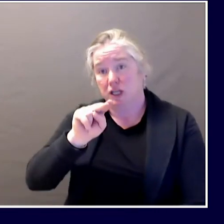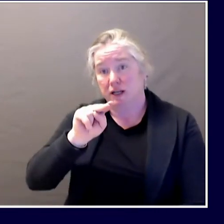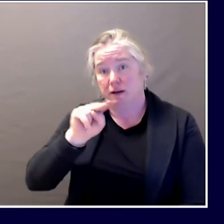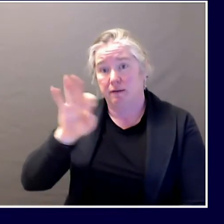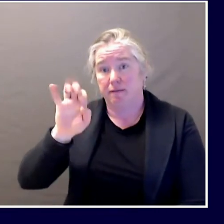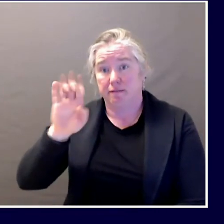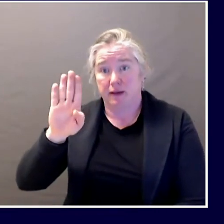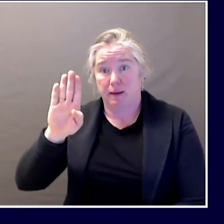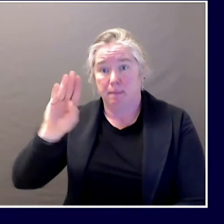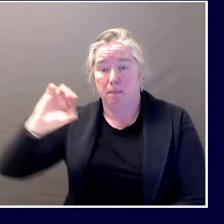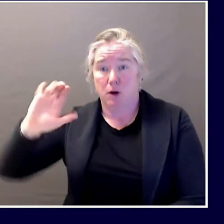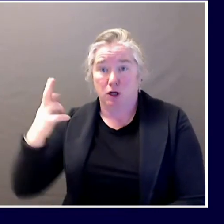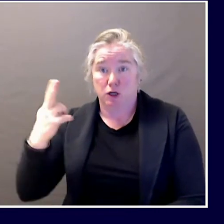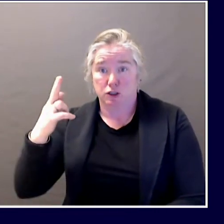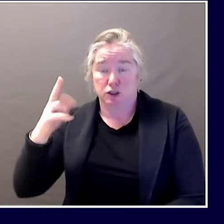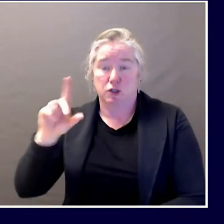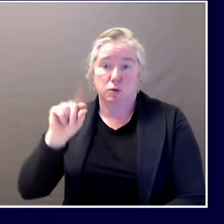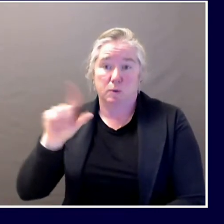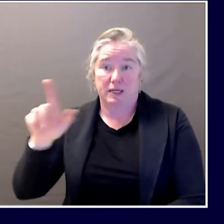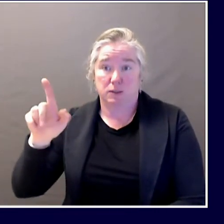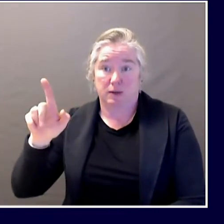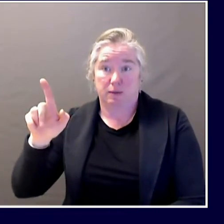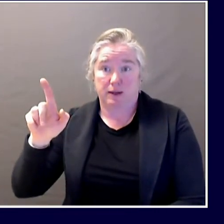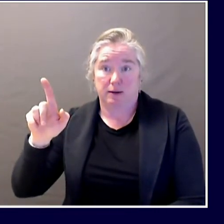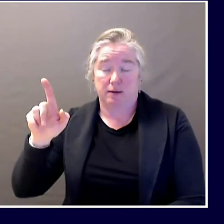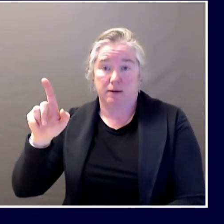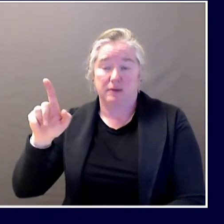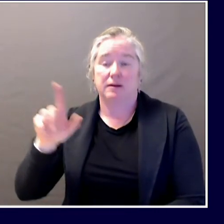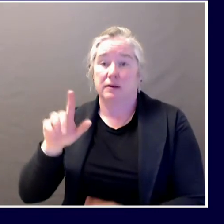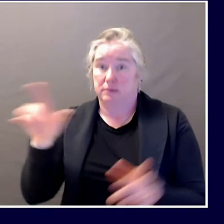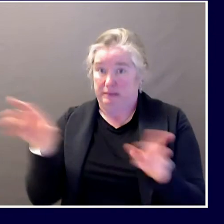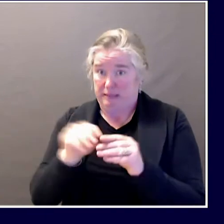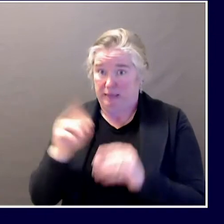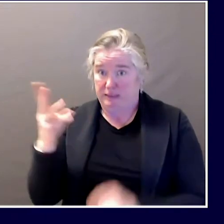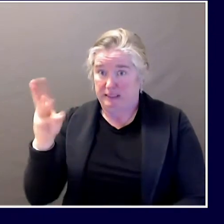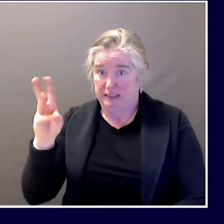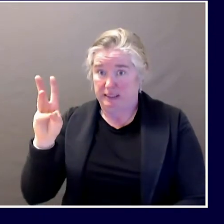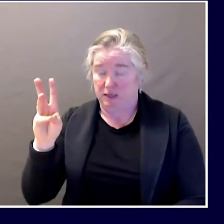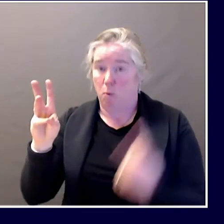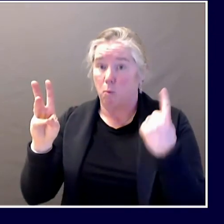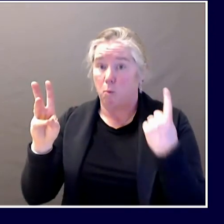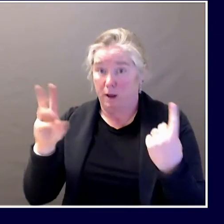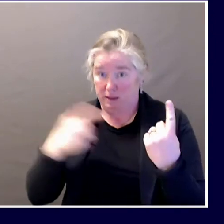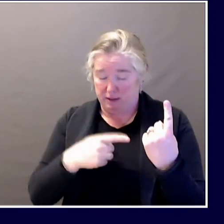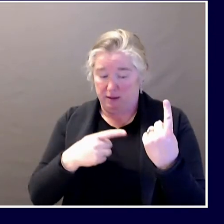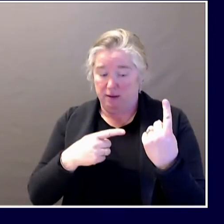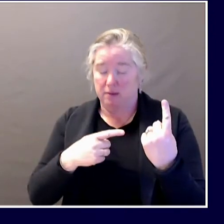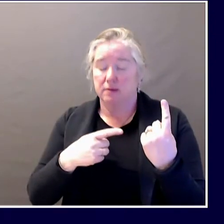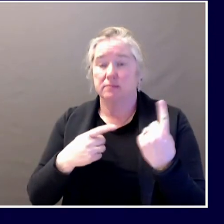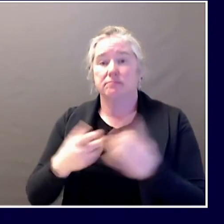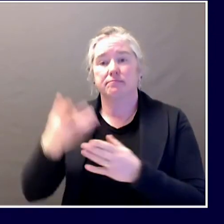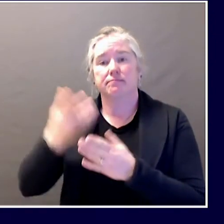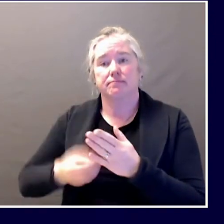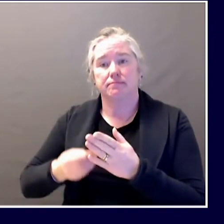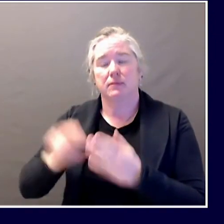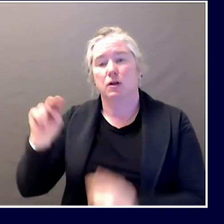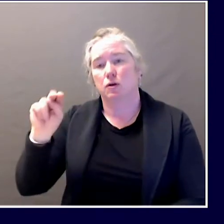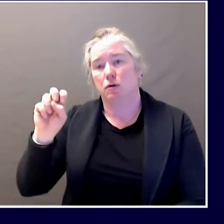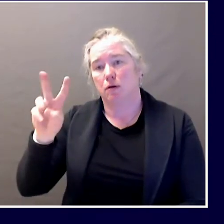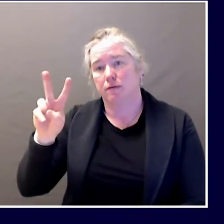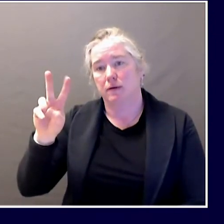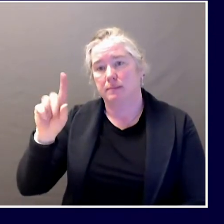of 2021 for 16 of the deaths, and for one of them, a person who died in November